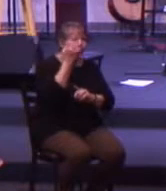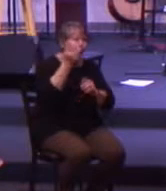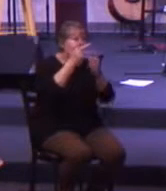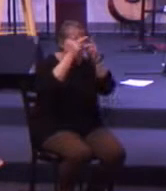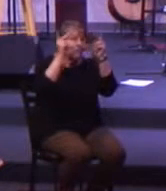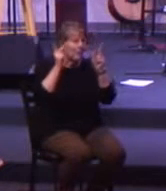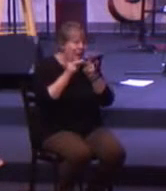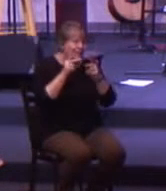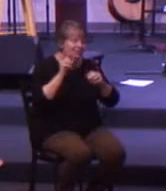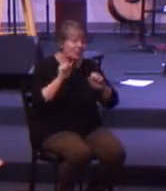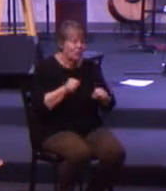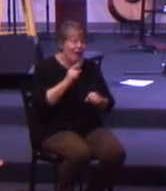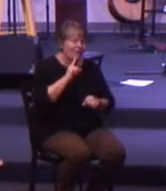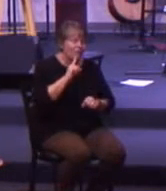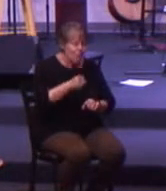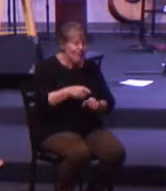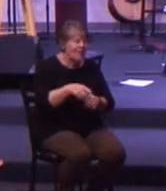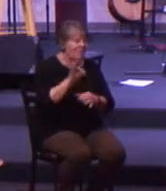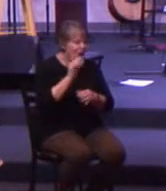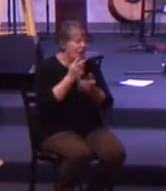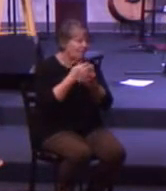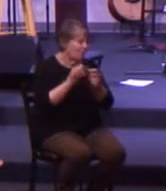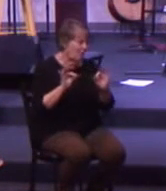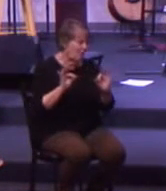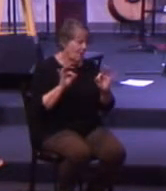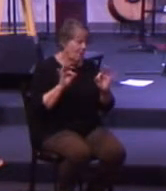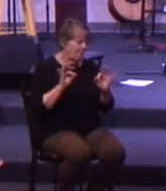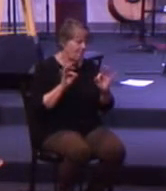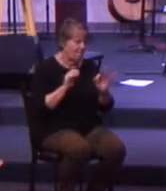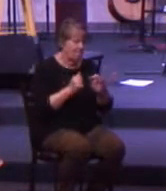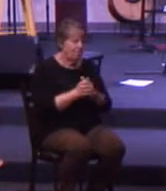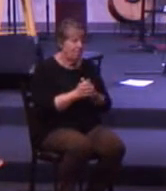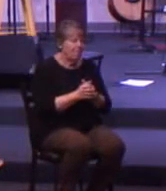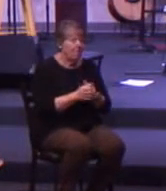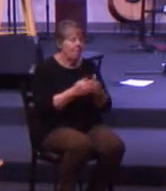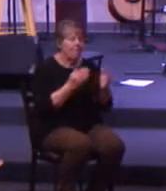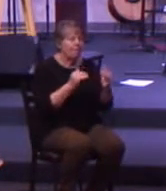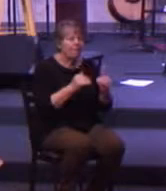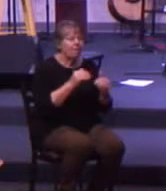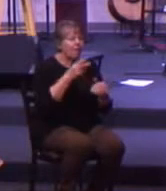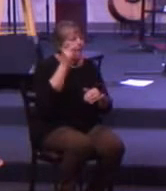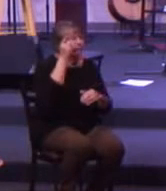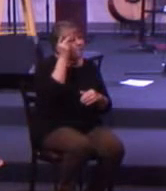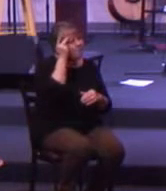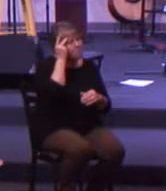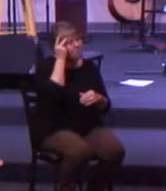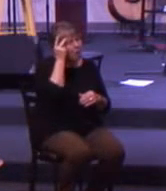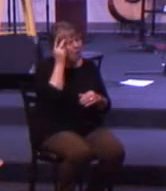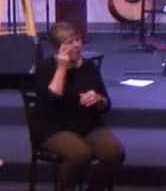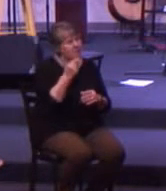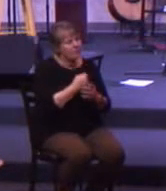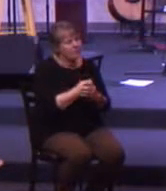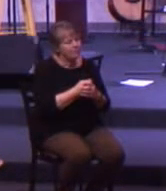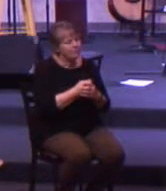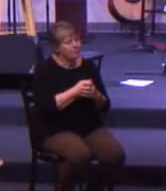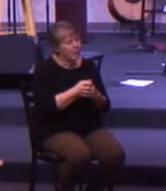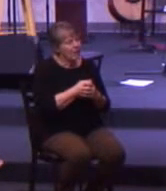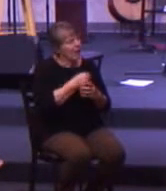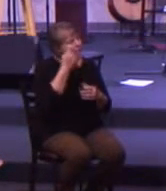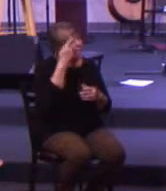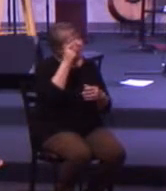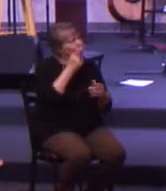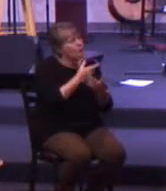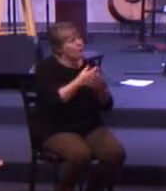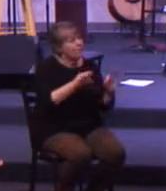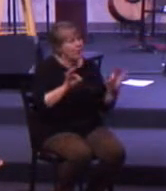find freedom? Here's what Paul said to finish that verse we read earlier. He said, "It is for freedom